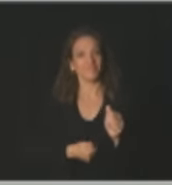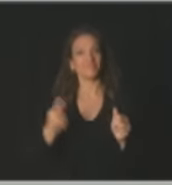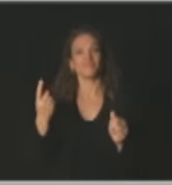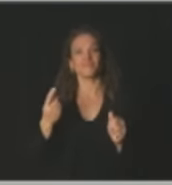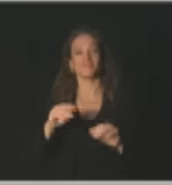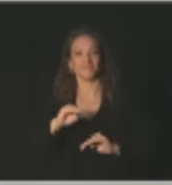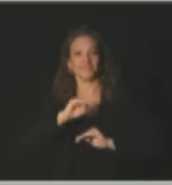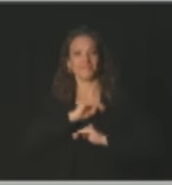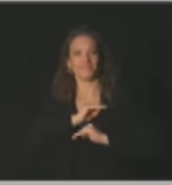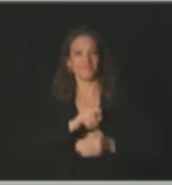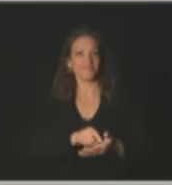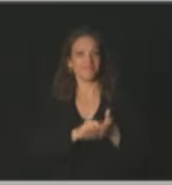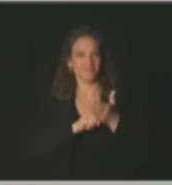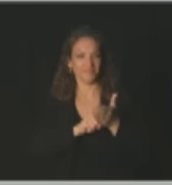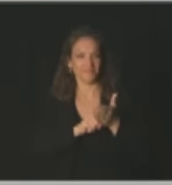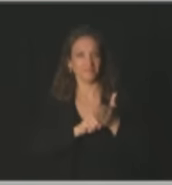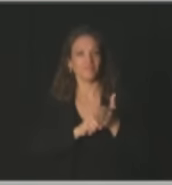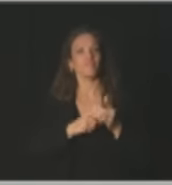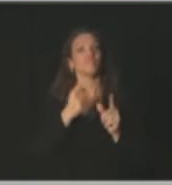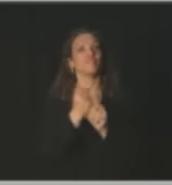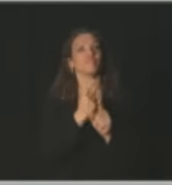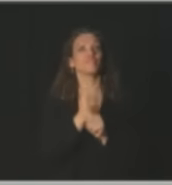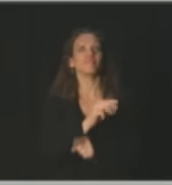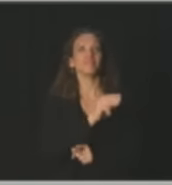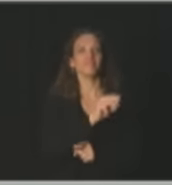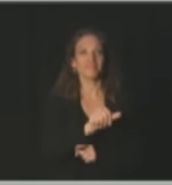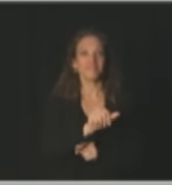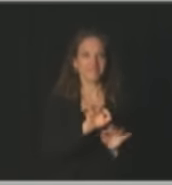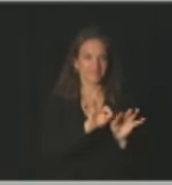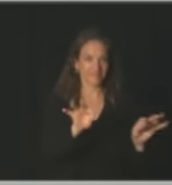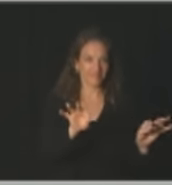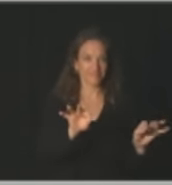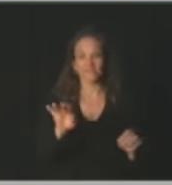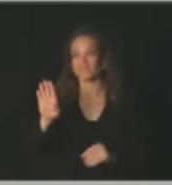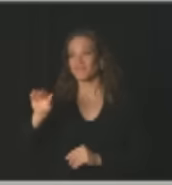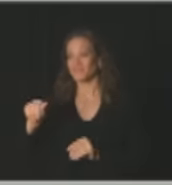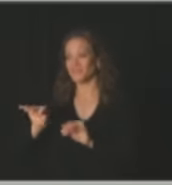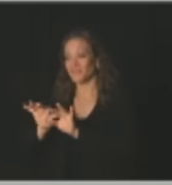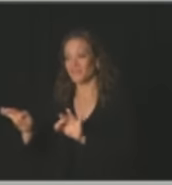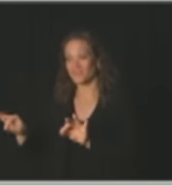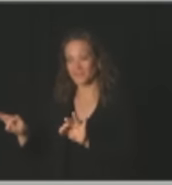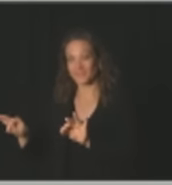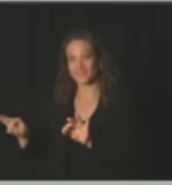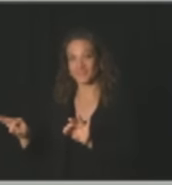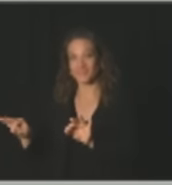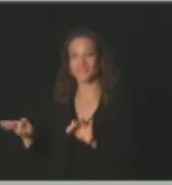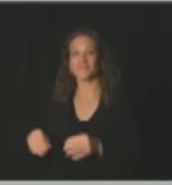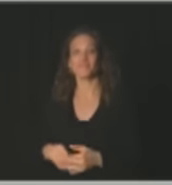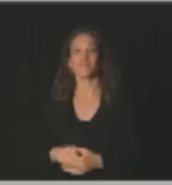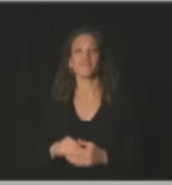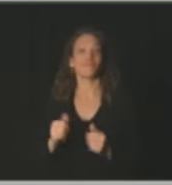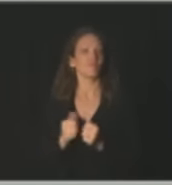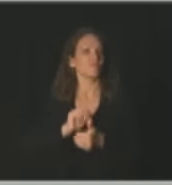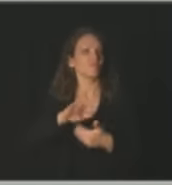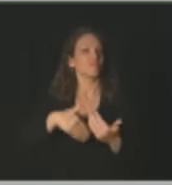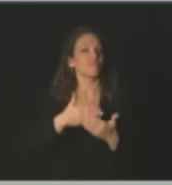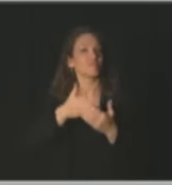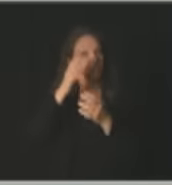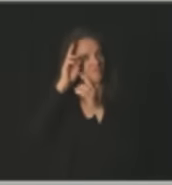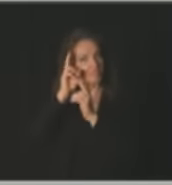the requirements the appropriate master's and bachelor's degrees with all the